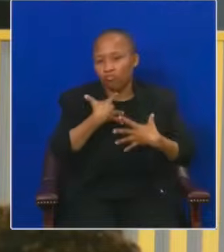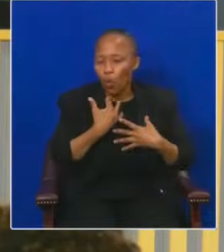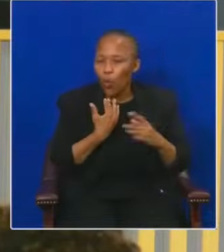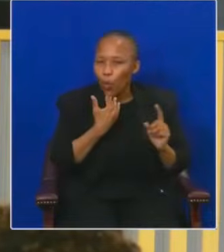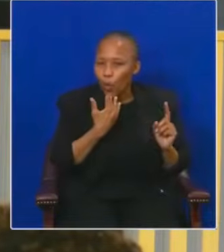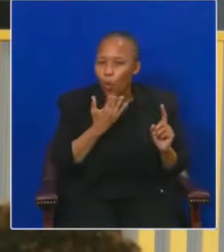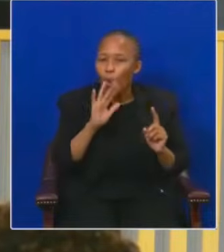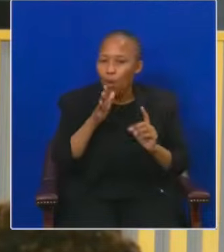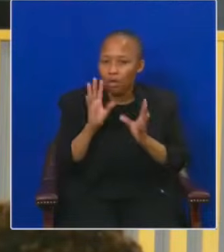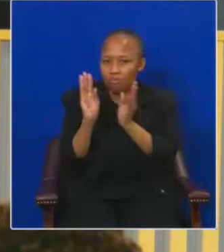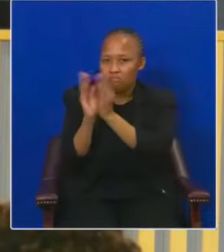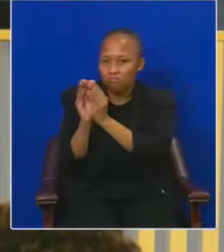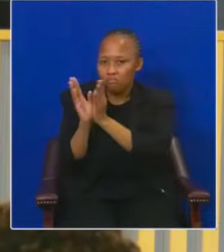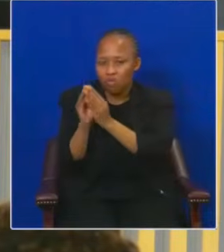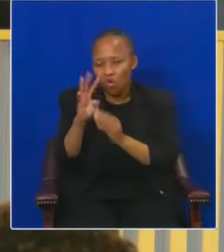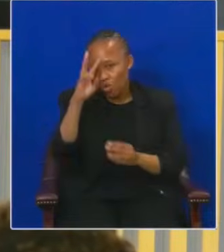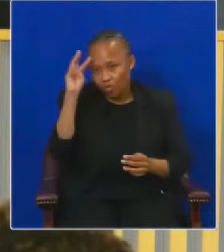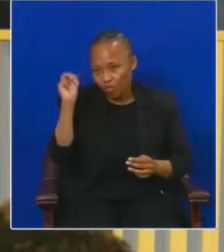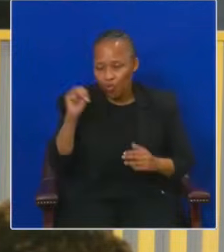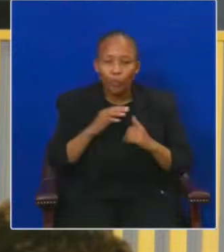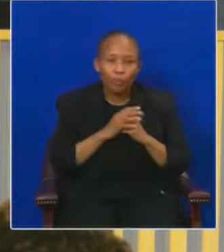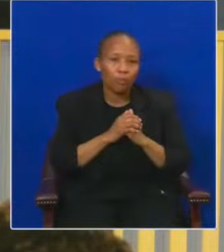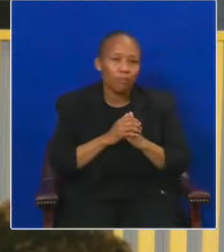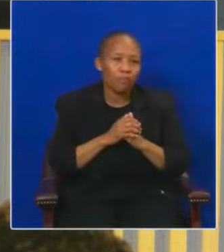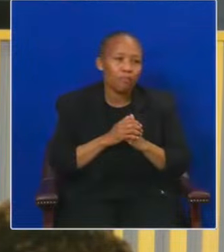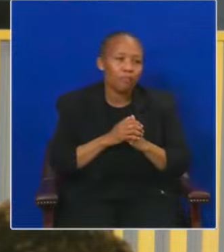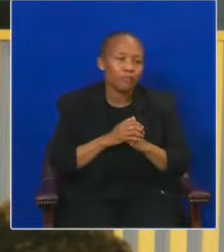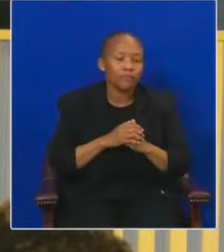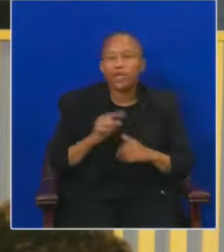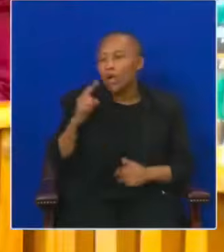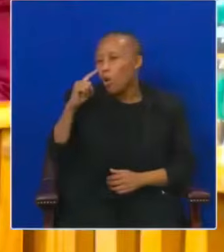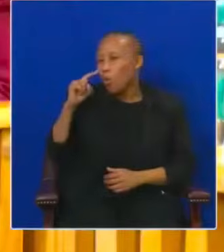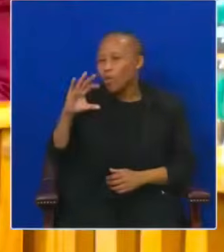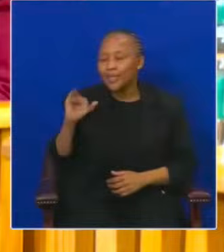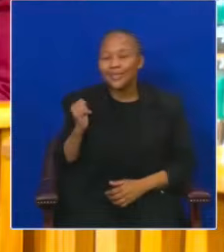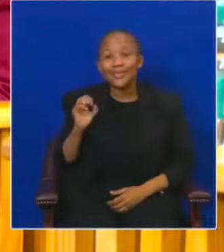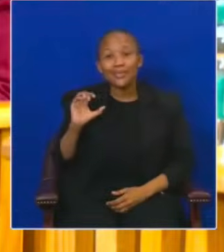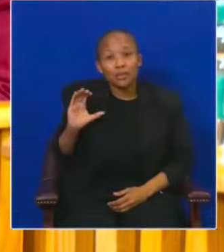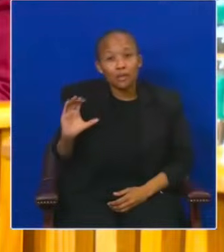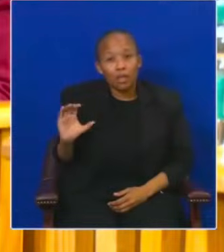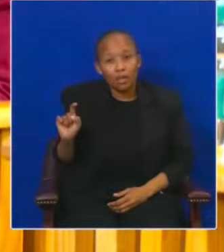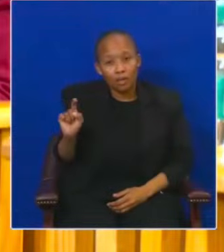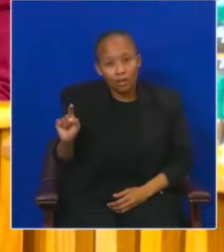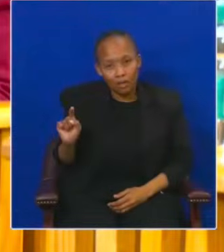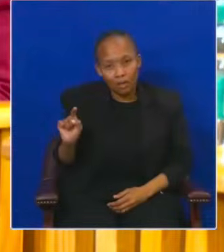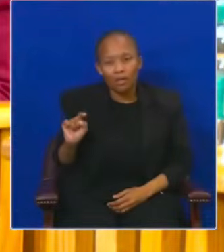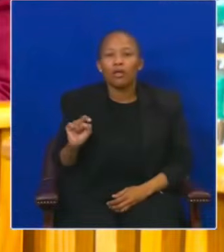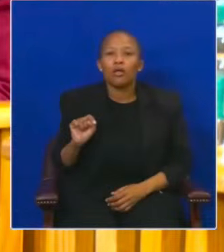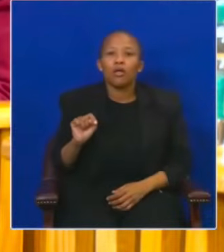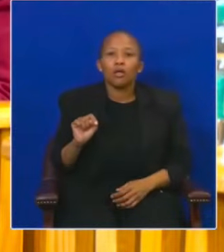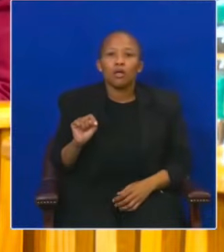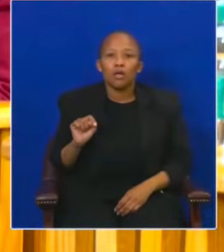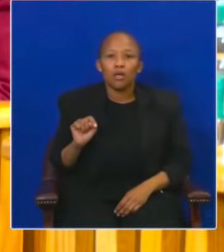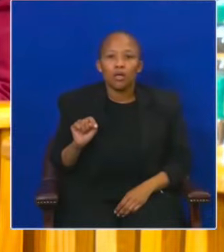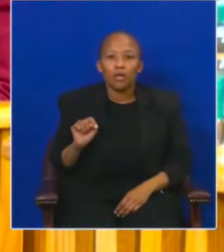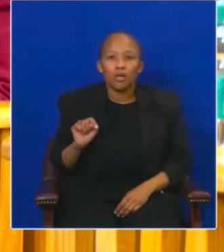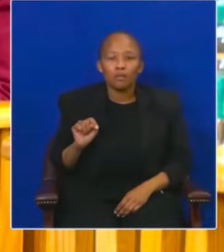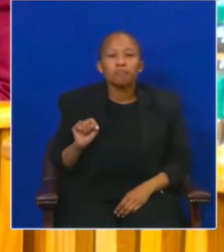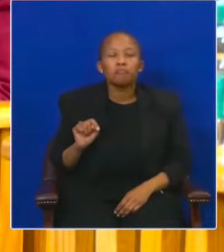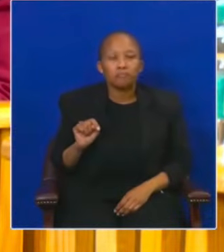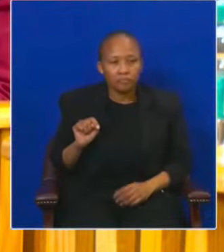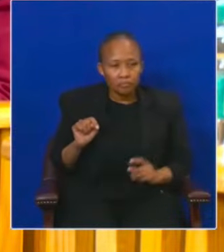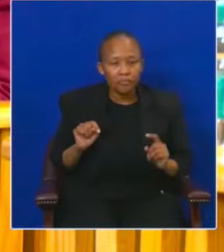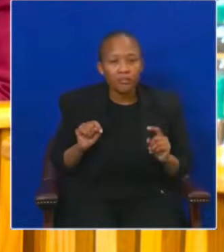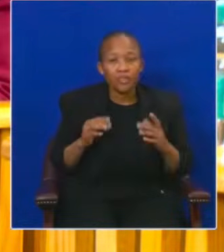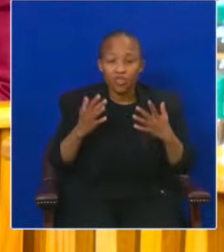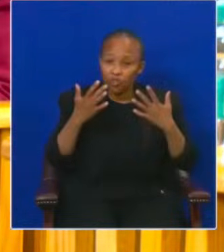Witness C, this Sergeant Nkosi, did you verify the telephone number